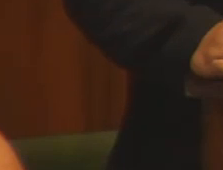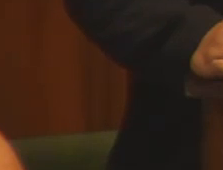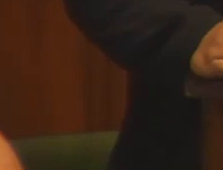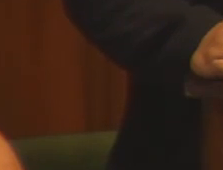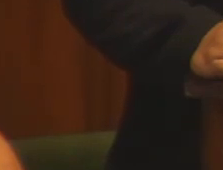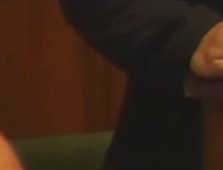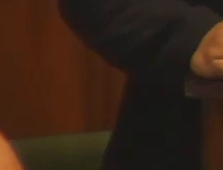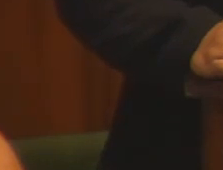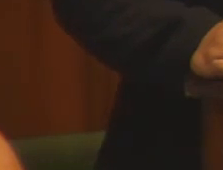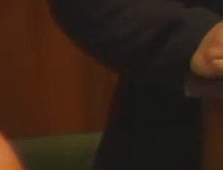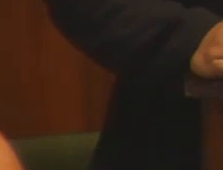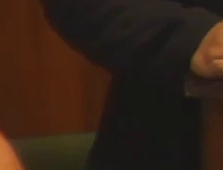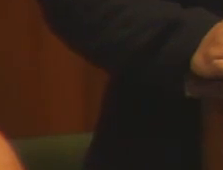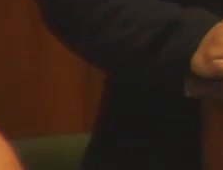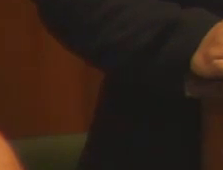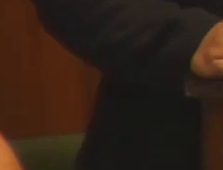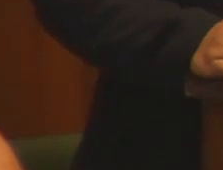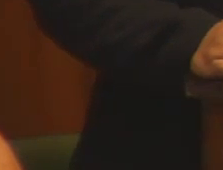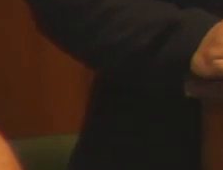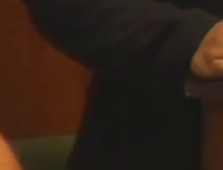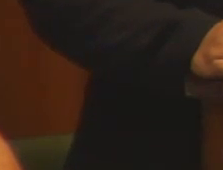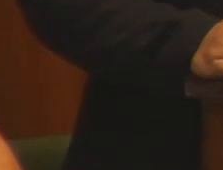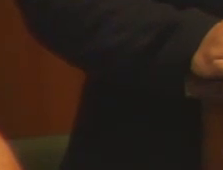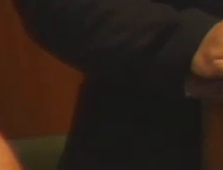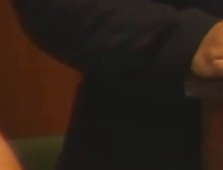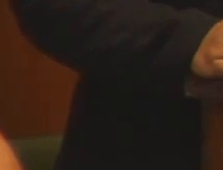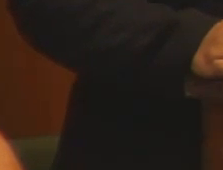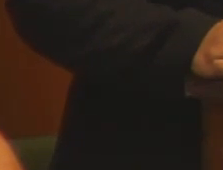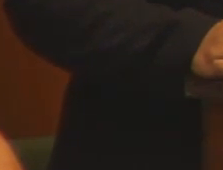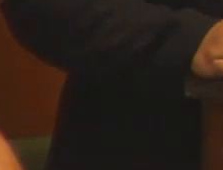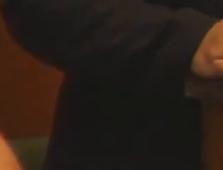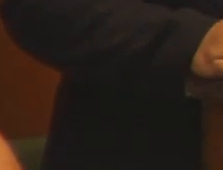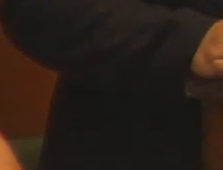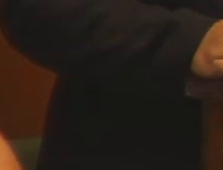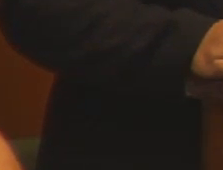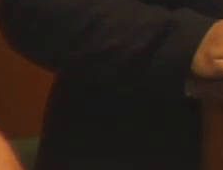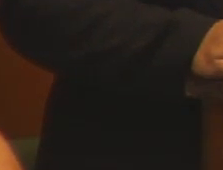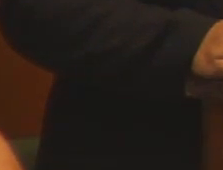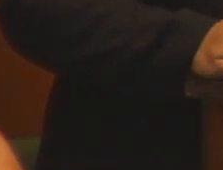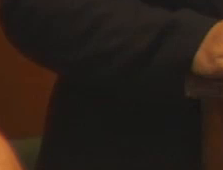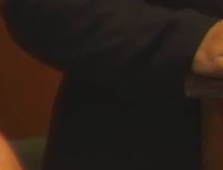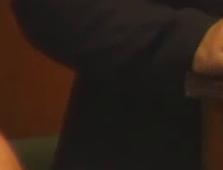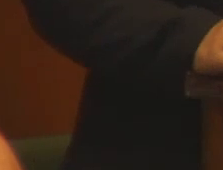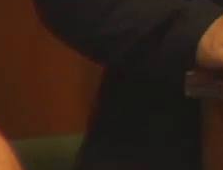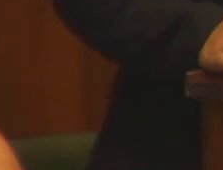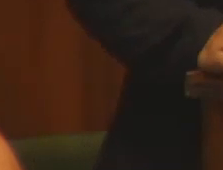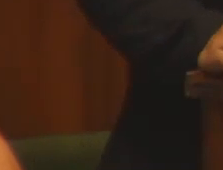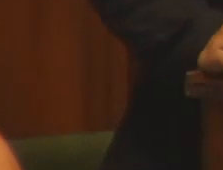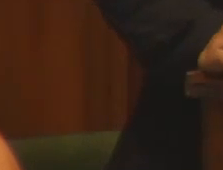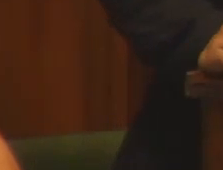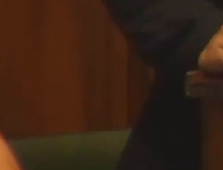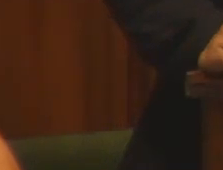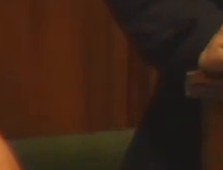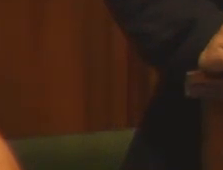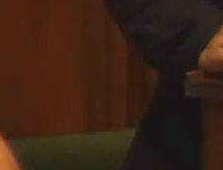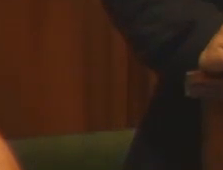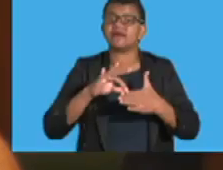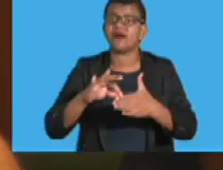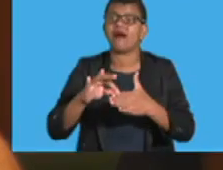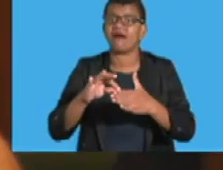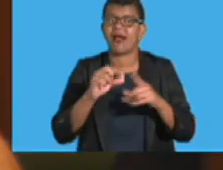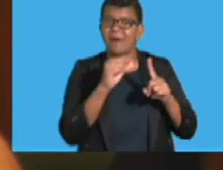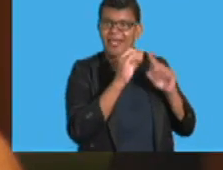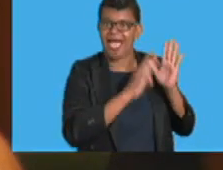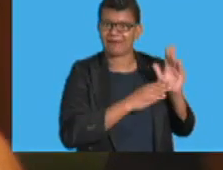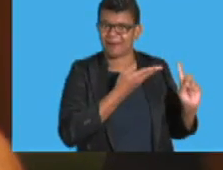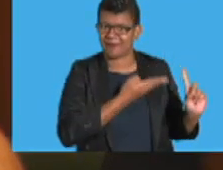ability as a Member of Parliament, as a Fiji First representative under the leadership of the Honorable Prime Minister. Indeed, I would not have had